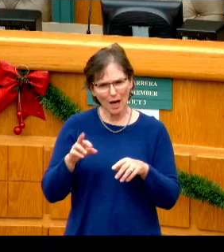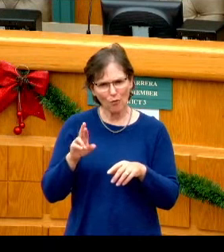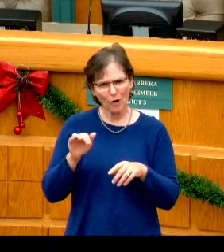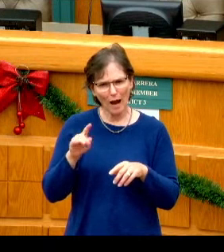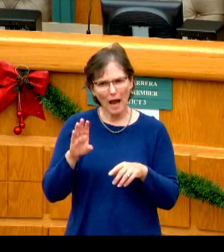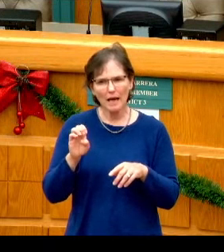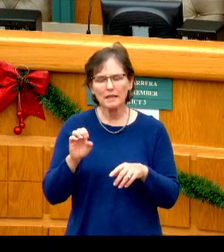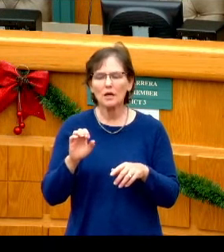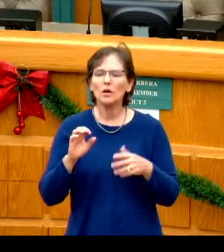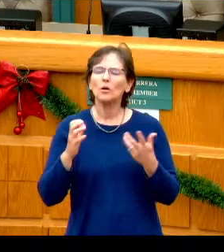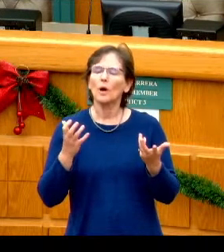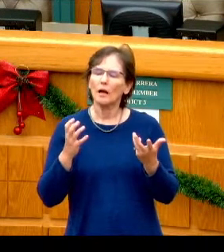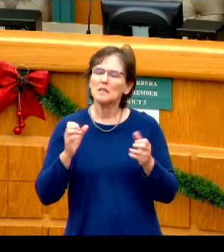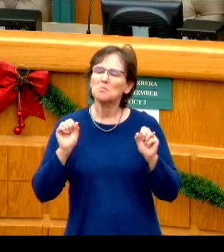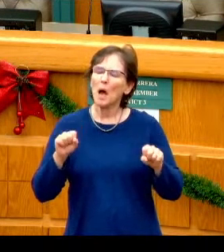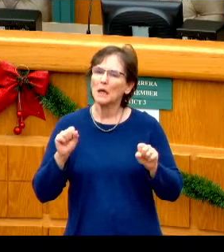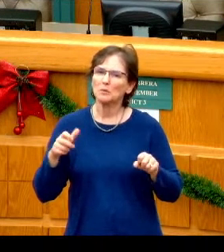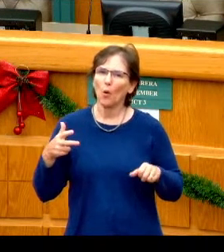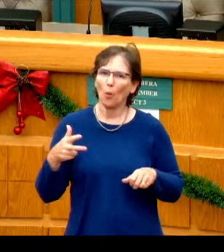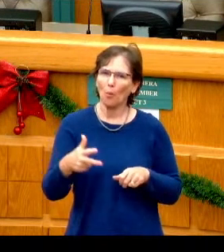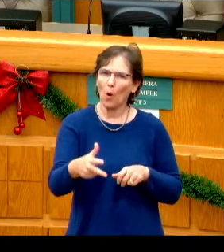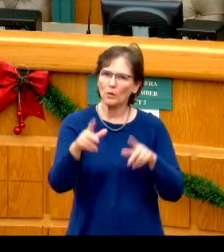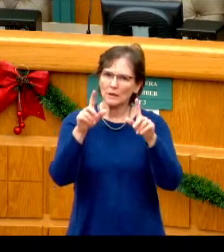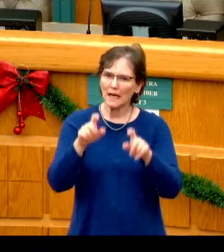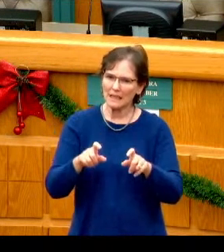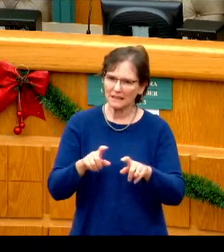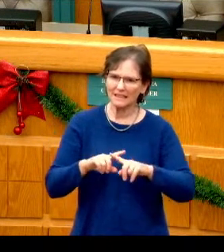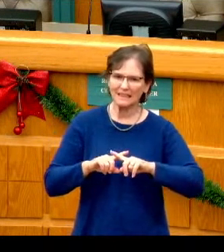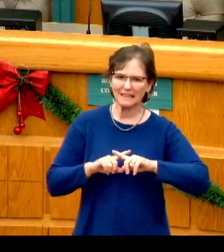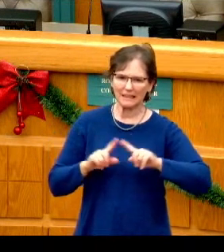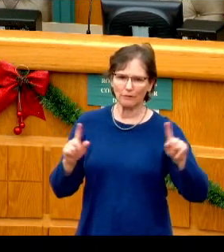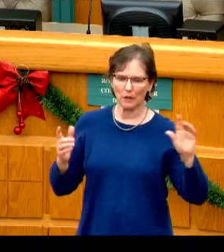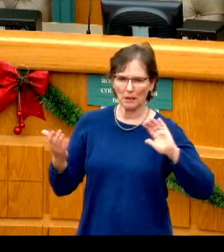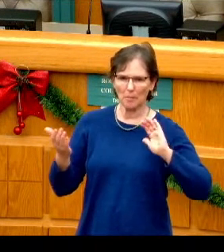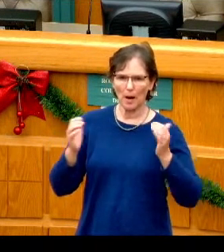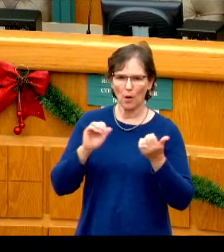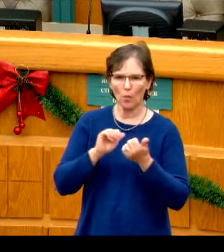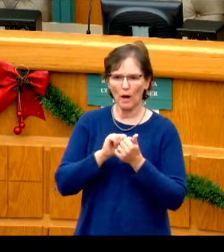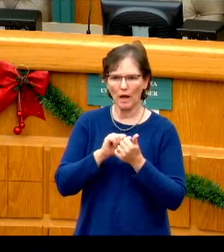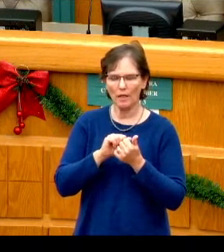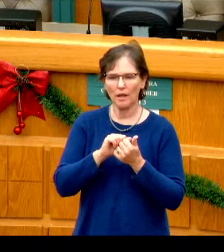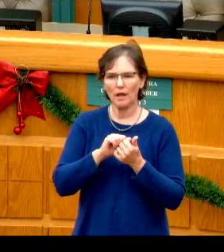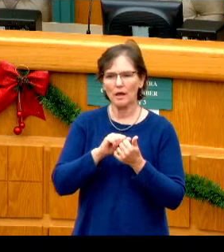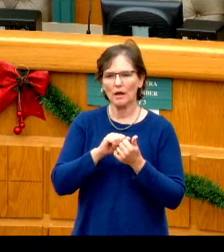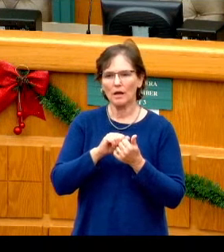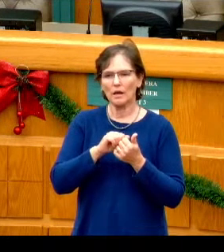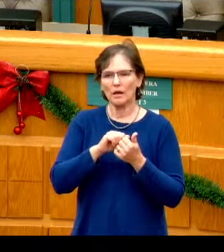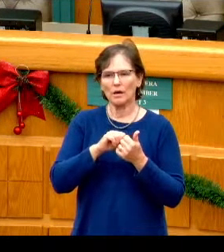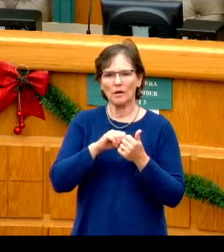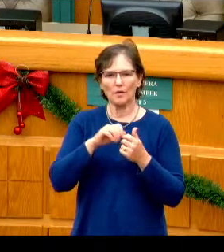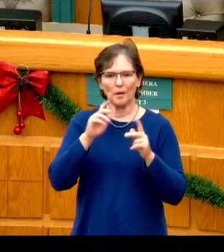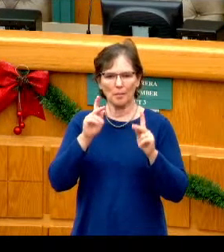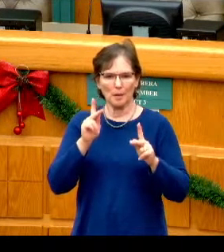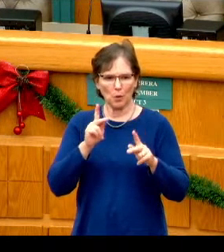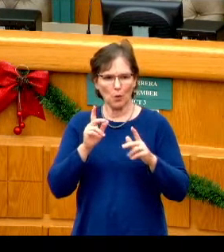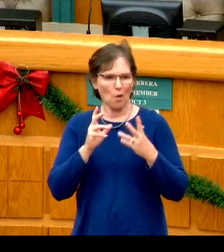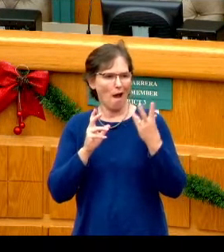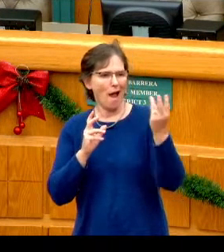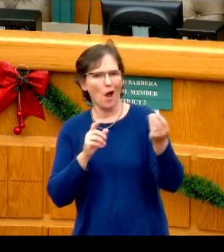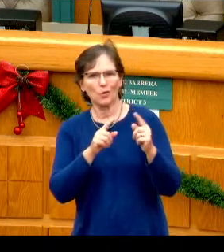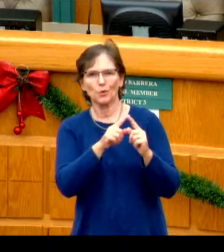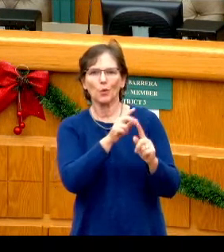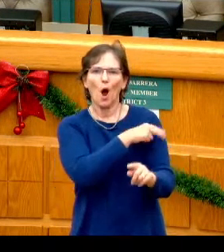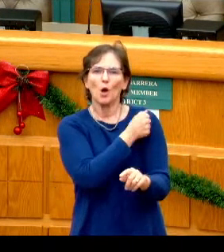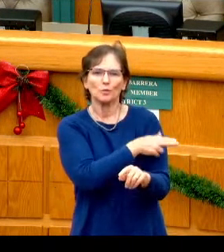mobile testing versus the public health department testing. And there's no way to really have a perfect